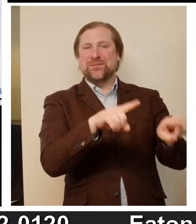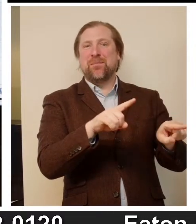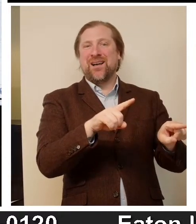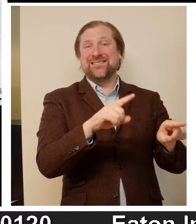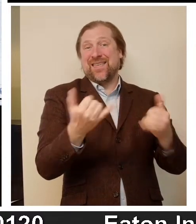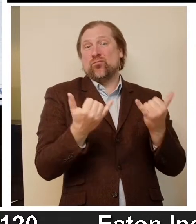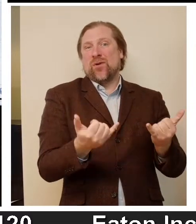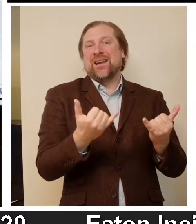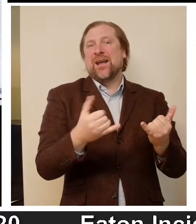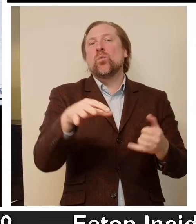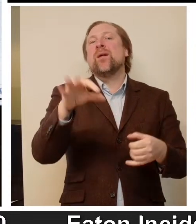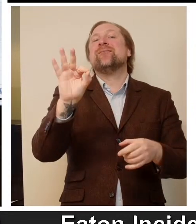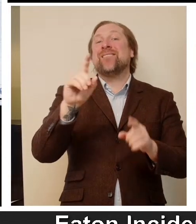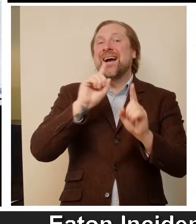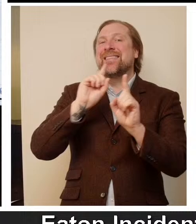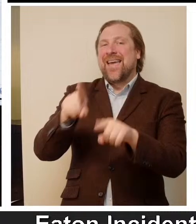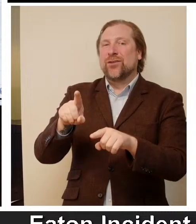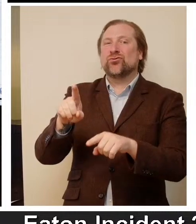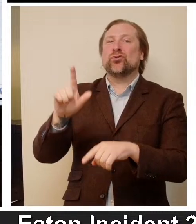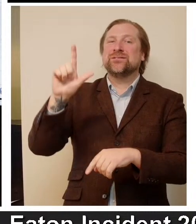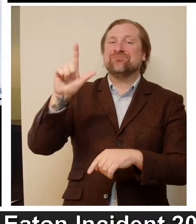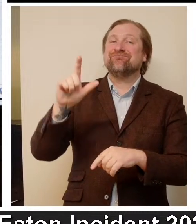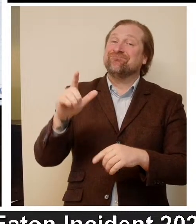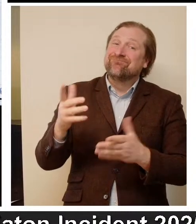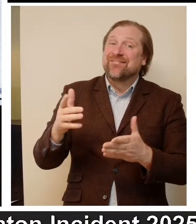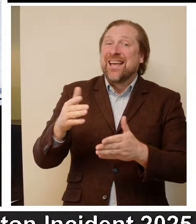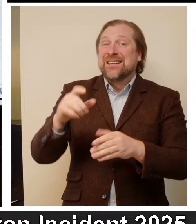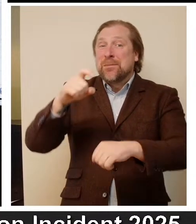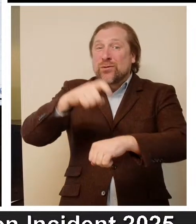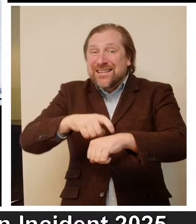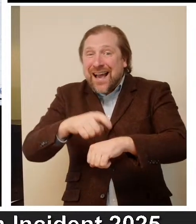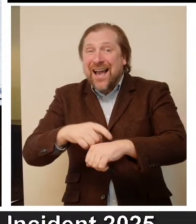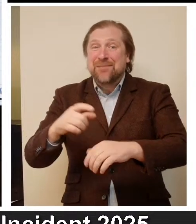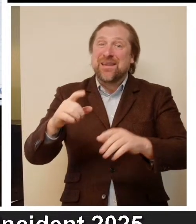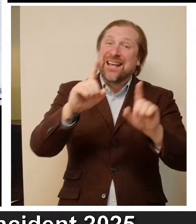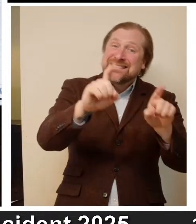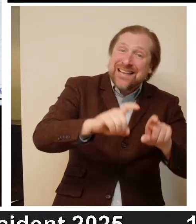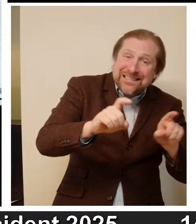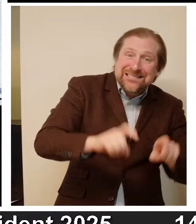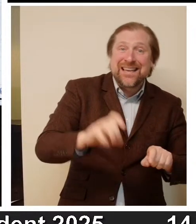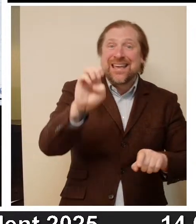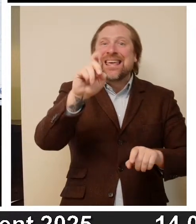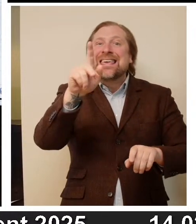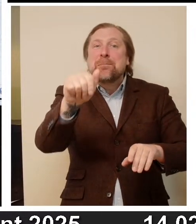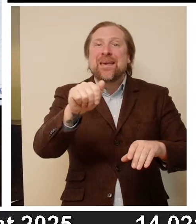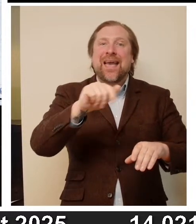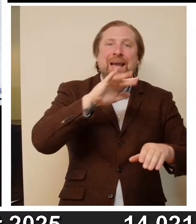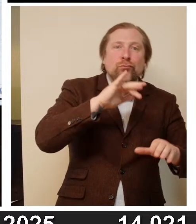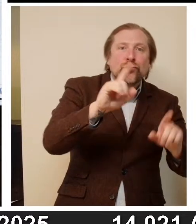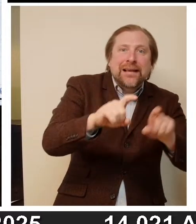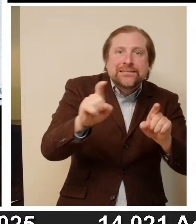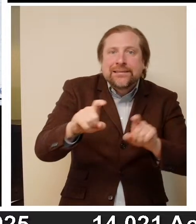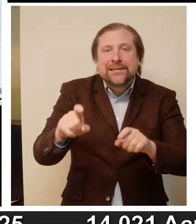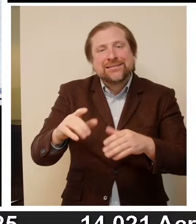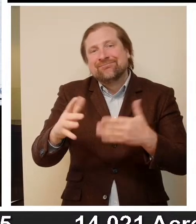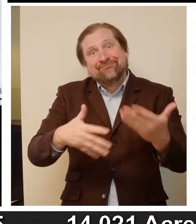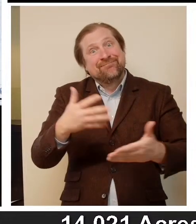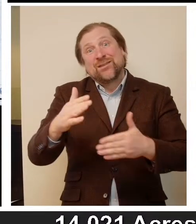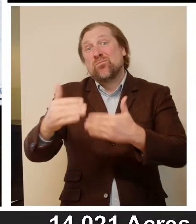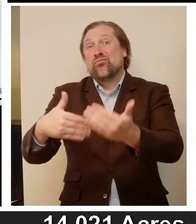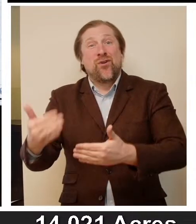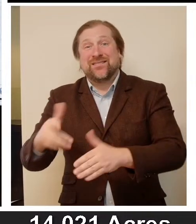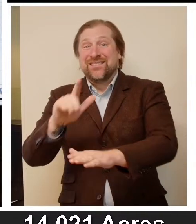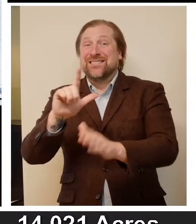you're going to find the answers you were looking for, in particular to the timing of that testing, the extent of that testing, and the actions you'll need to